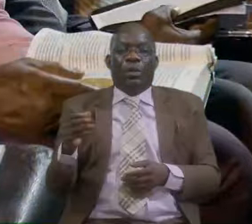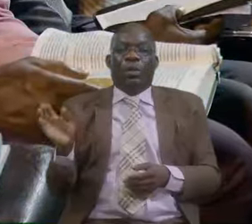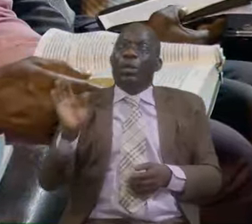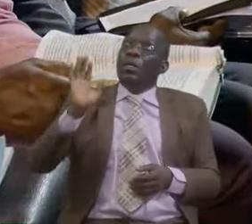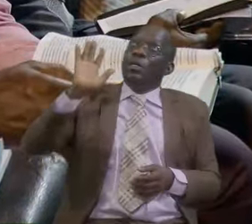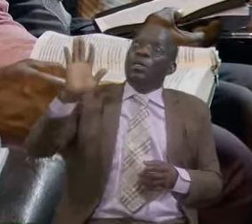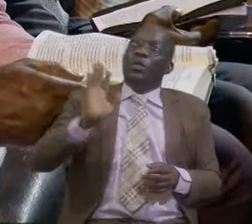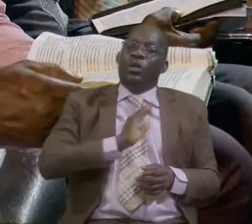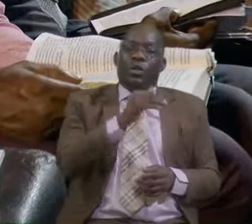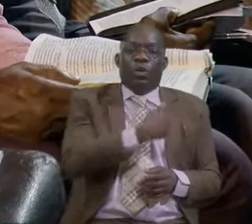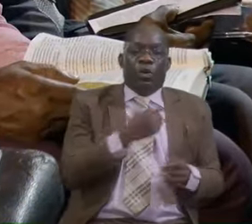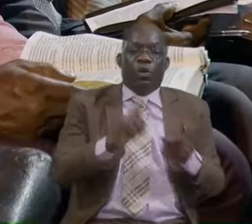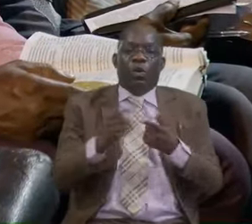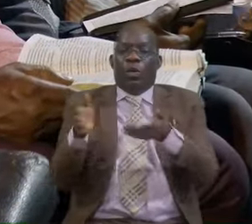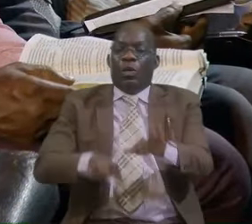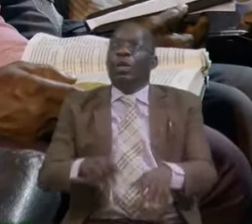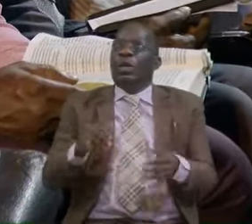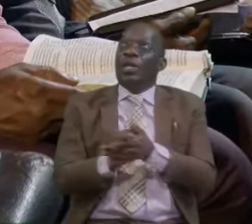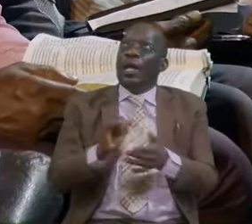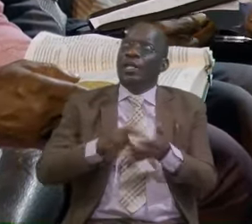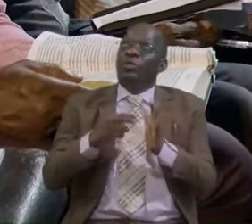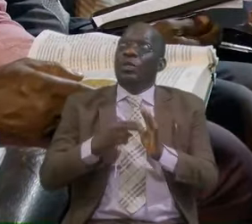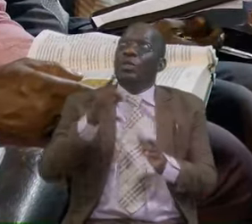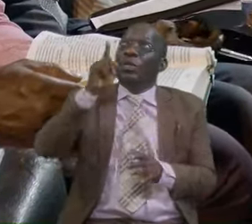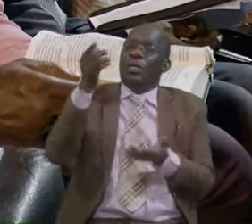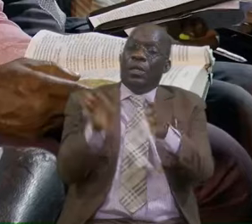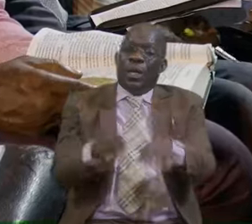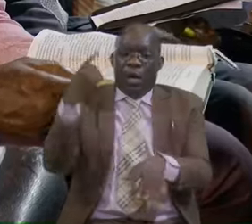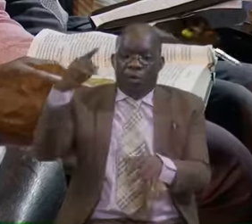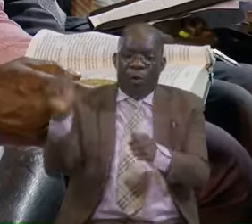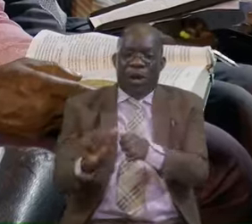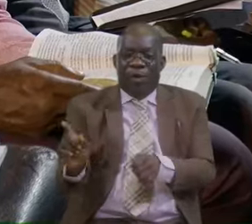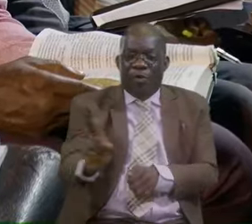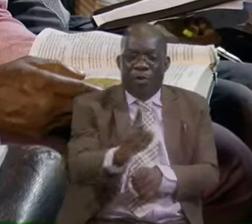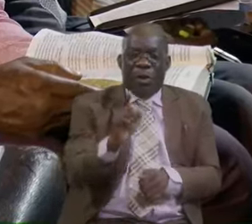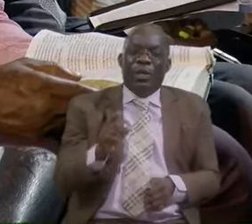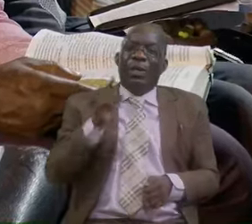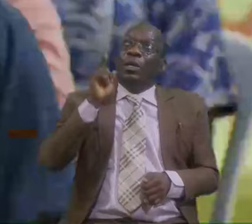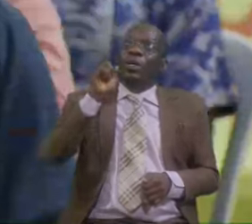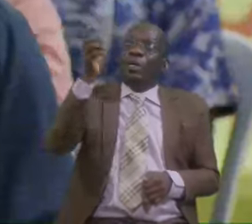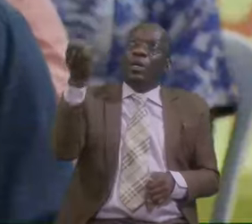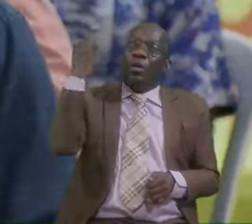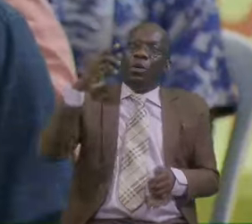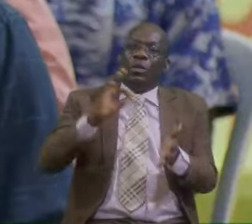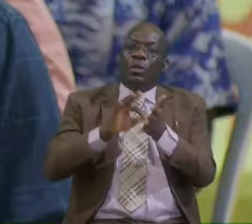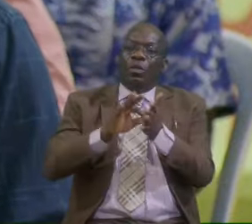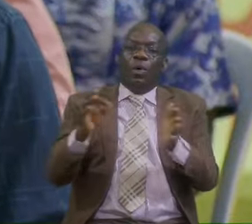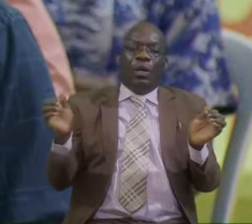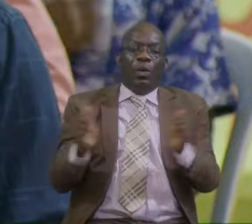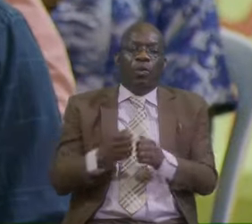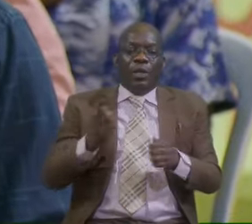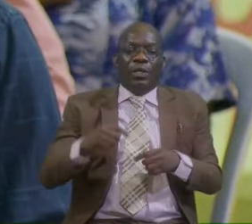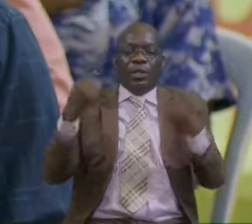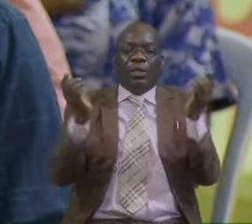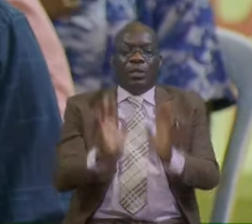death. That means he died for every one of us. He was numbered with the transgressors.